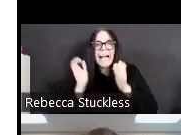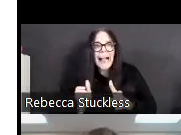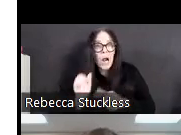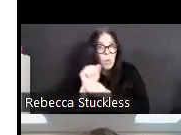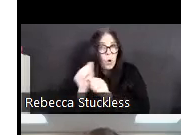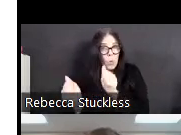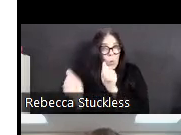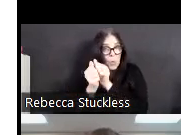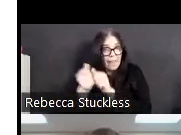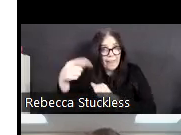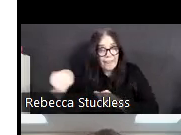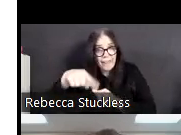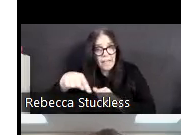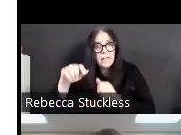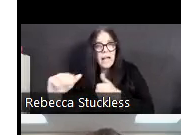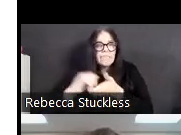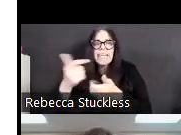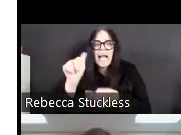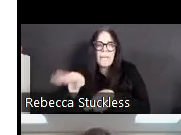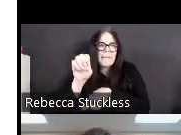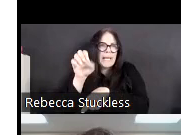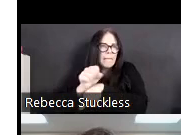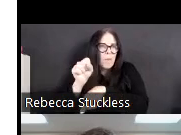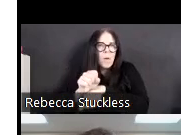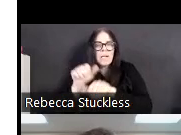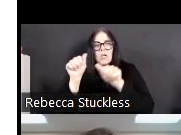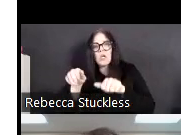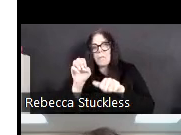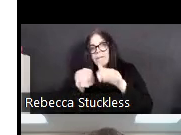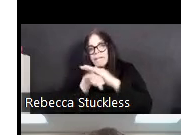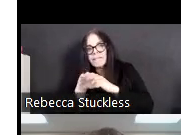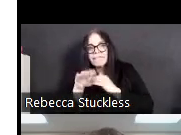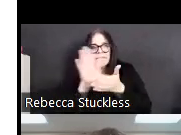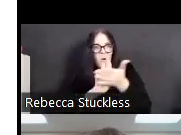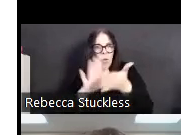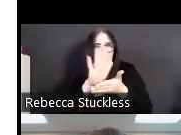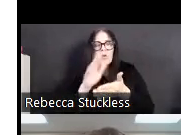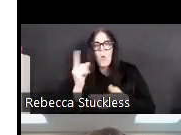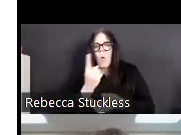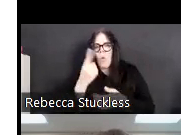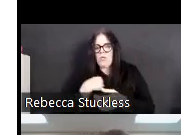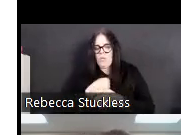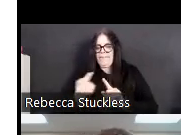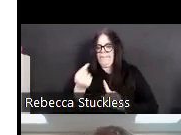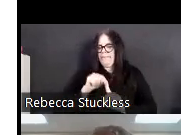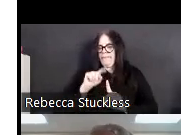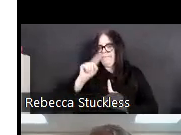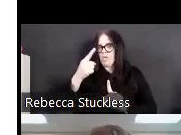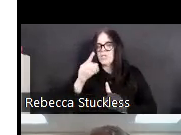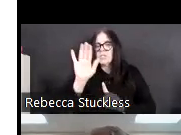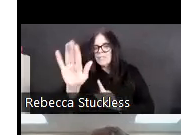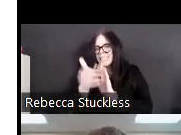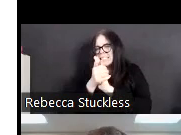working with, and that could be in employment, it could be going towards post-secondary, we'll always start with what are the skills, what are the